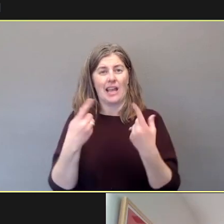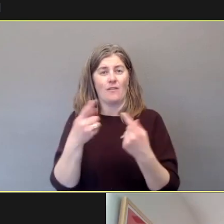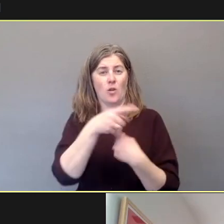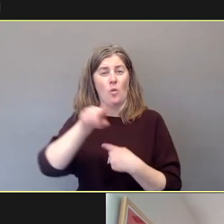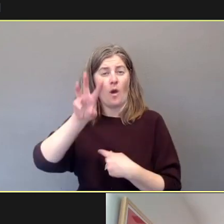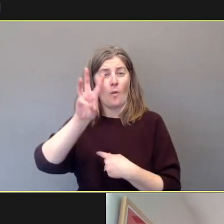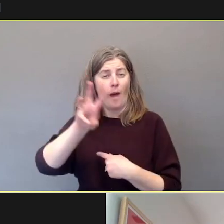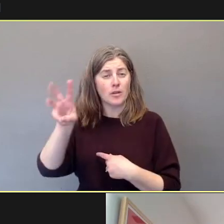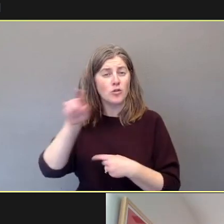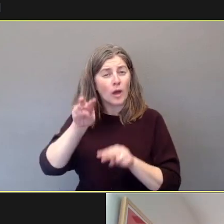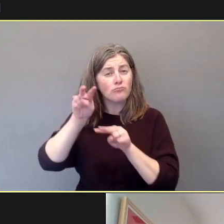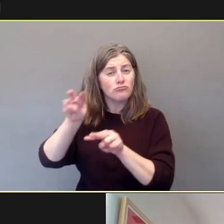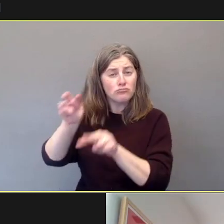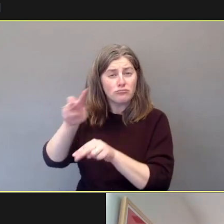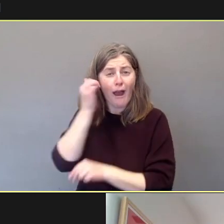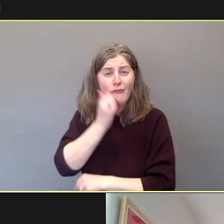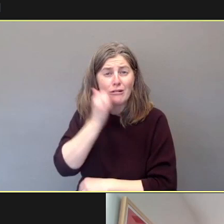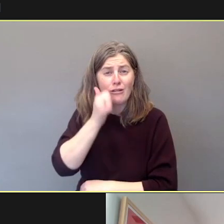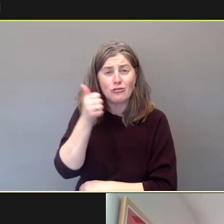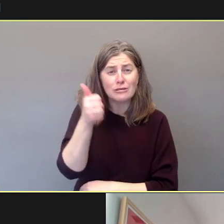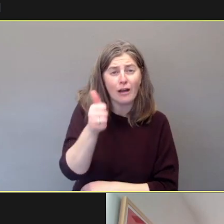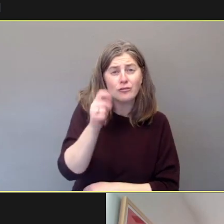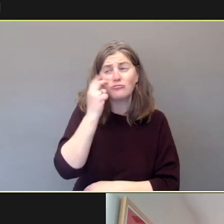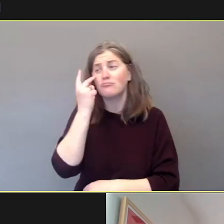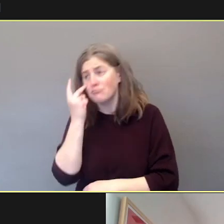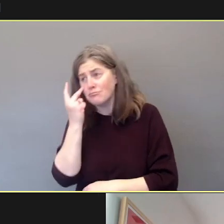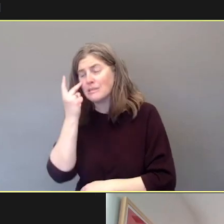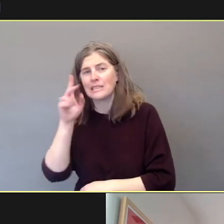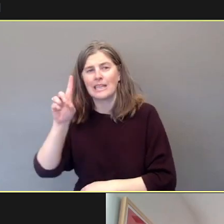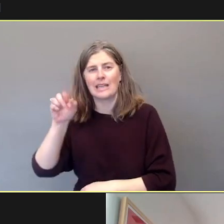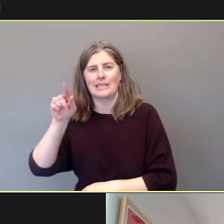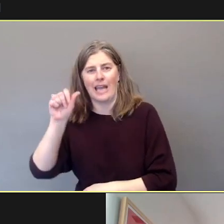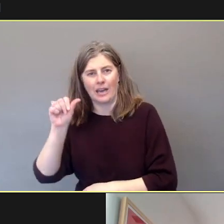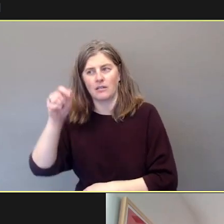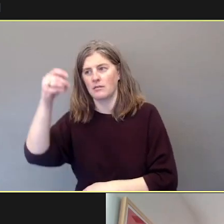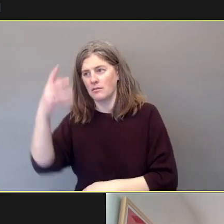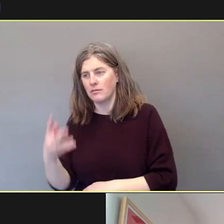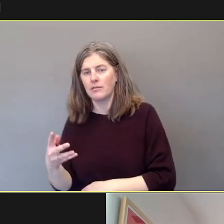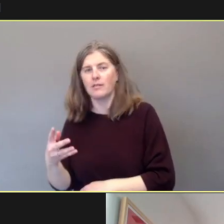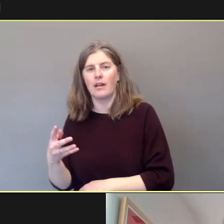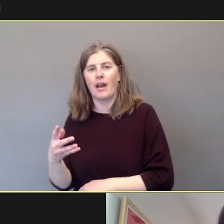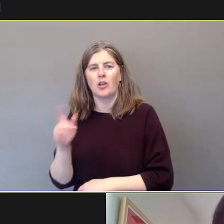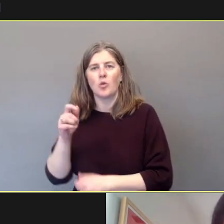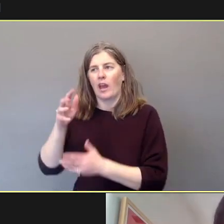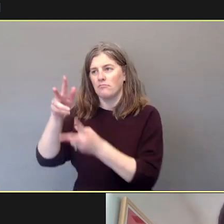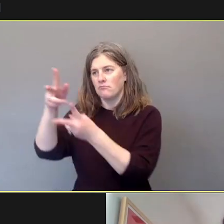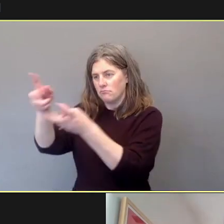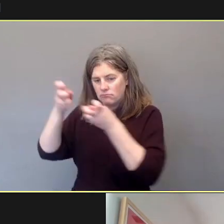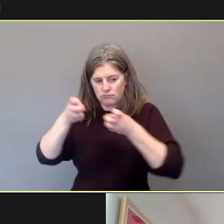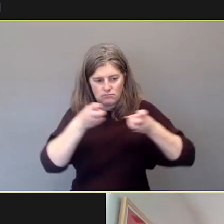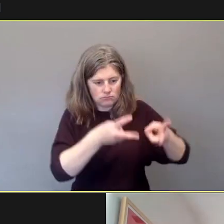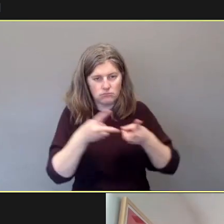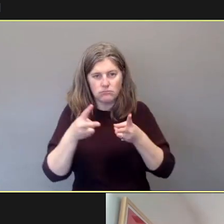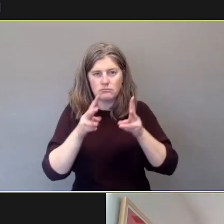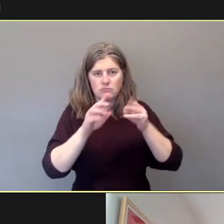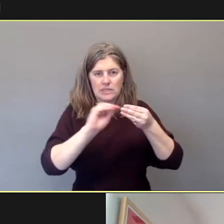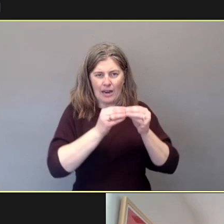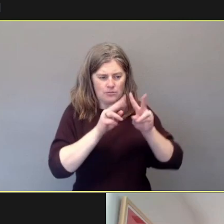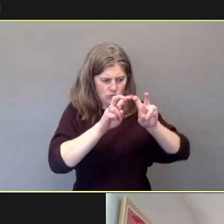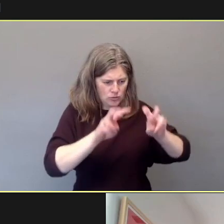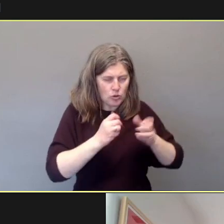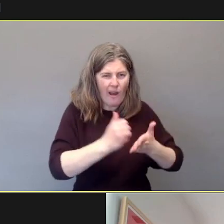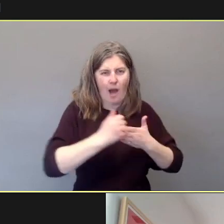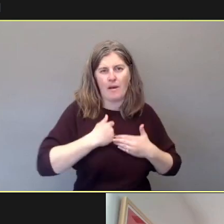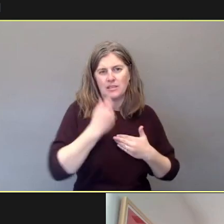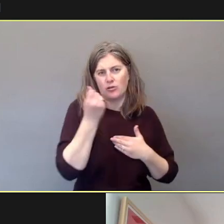can go to every day to see the data and eventually mine the data the way we do to better